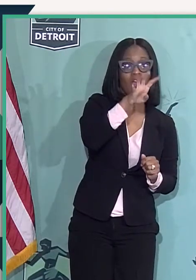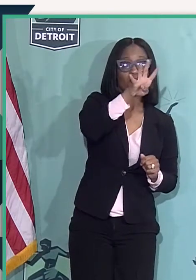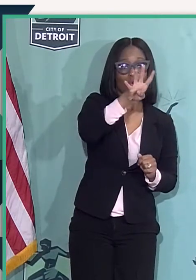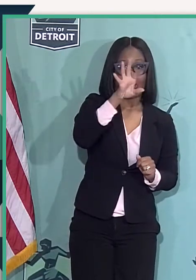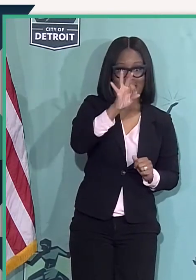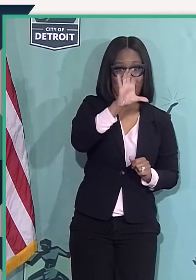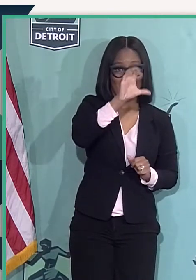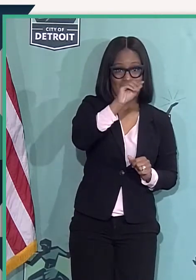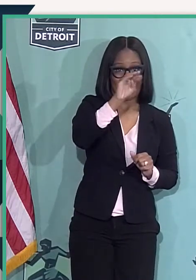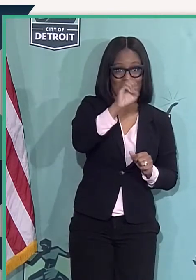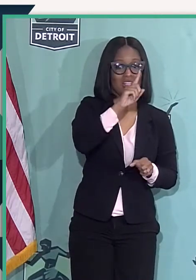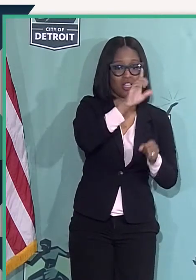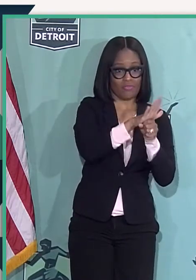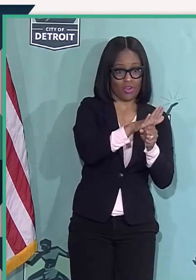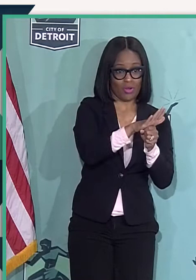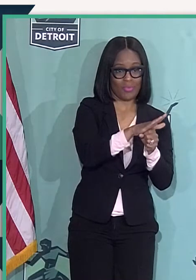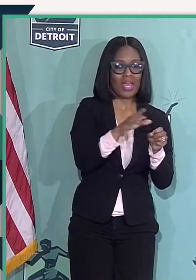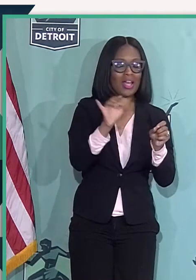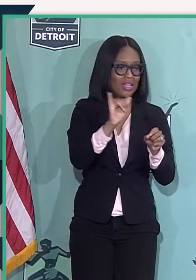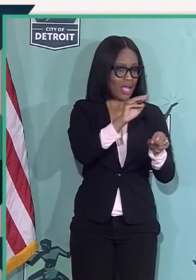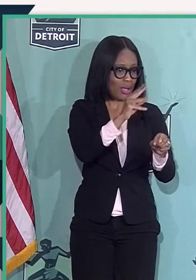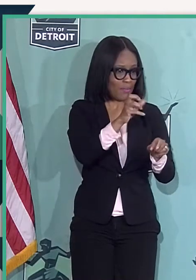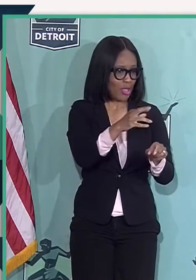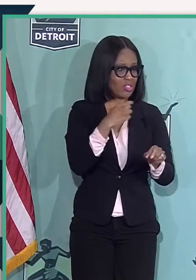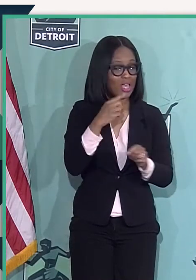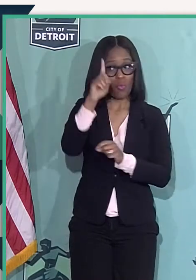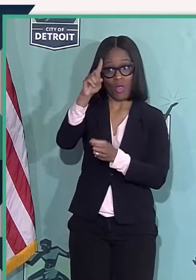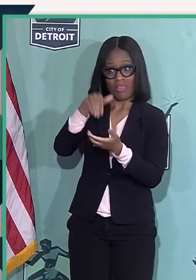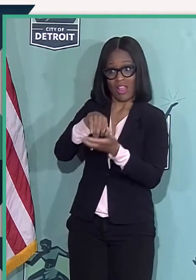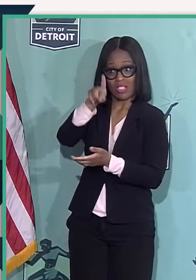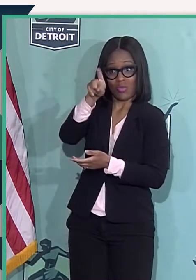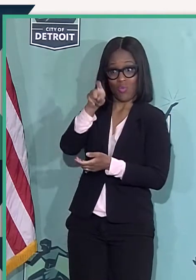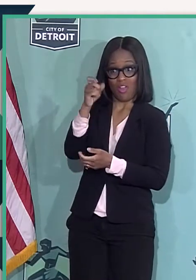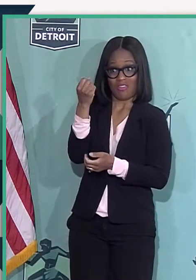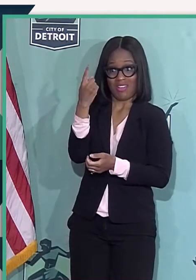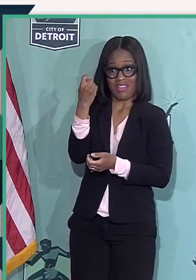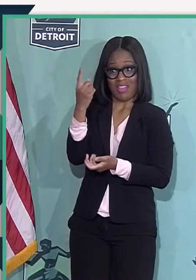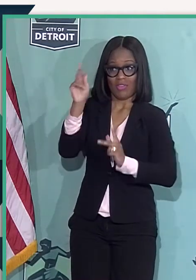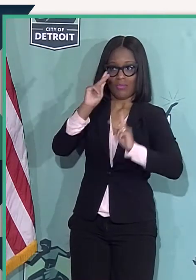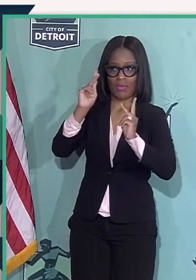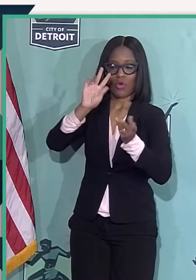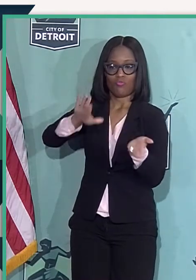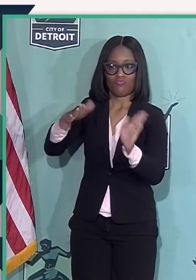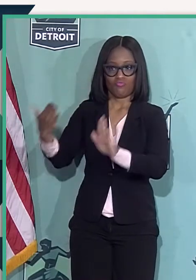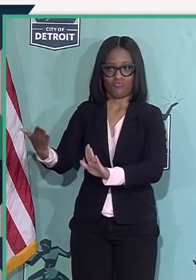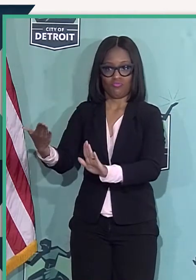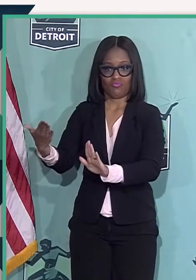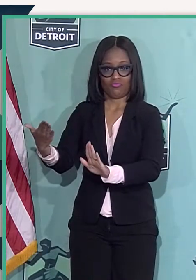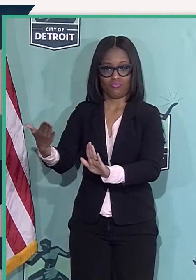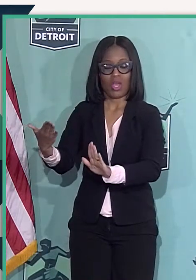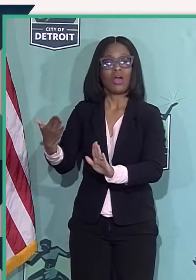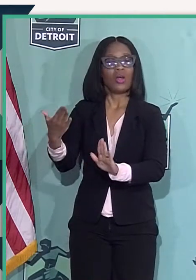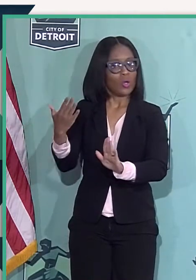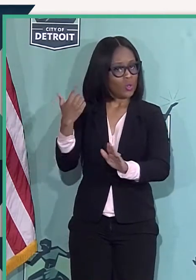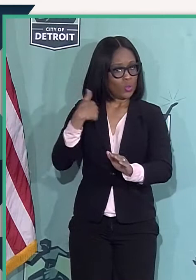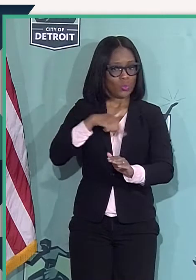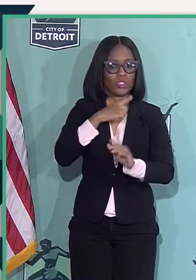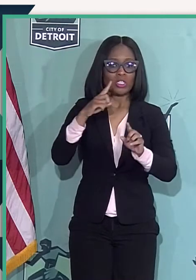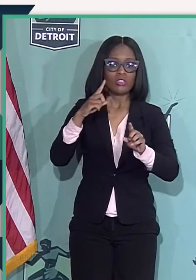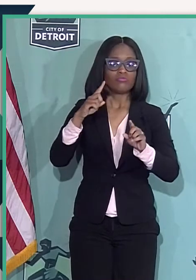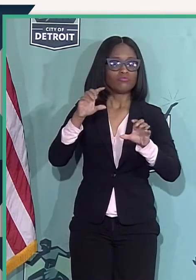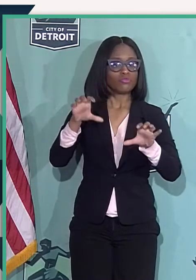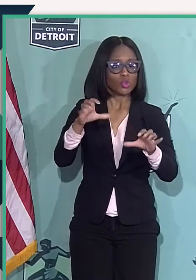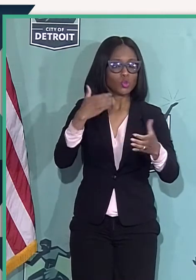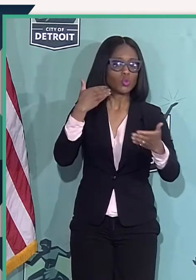9,449 cases, and as the mayor mentioned, 1,111 deaths. Now, although we've done an incredible job at slowing